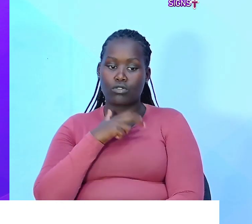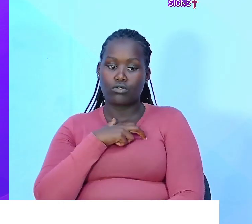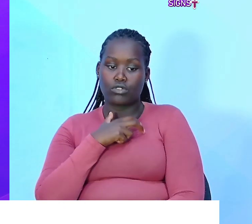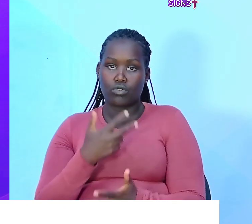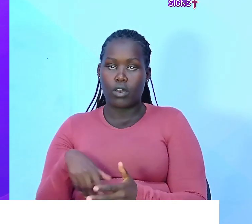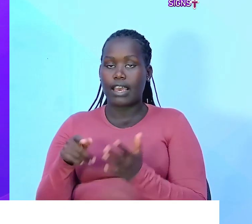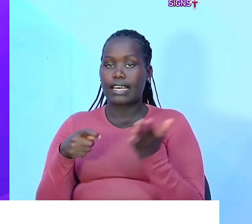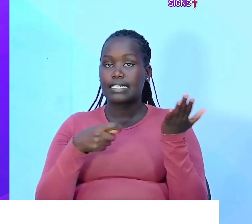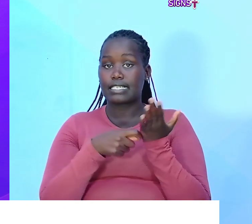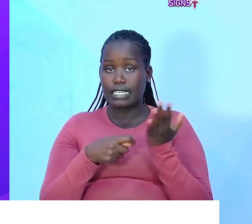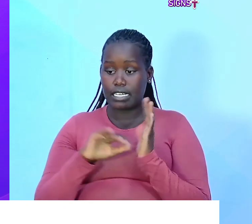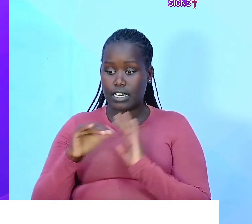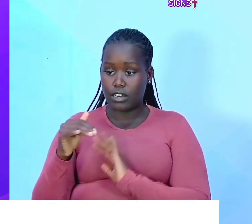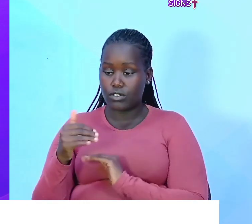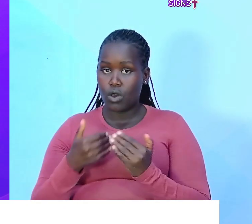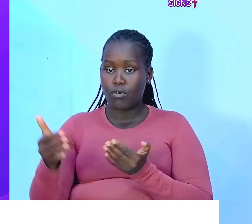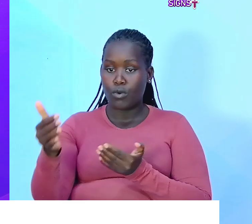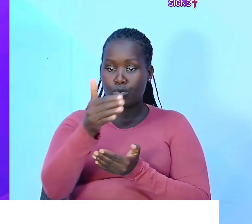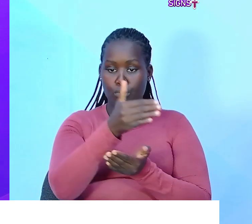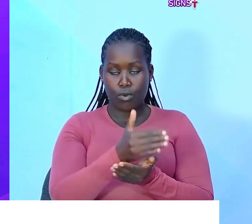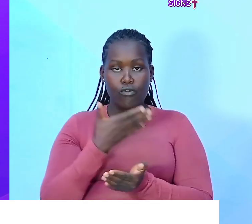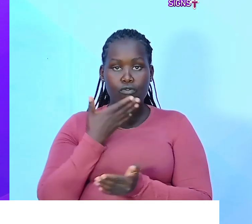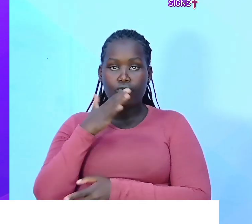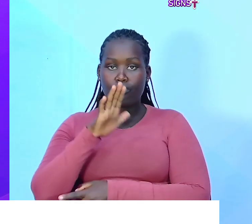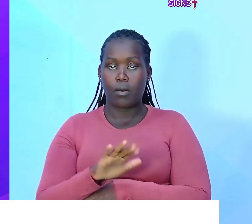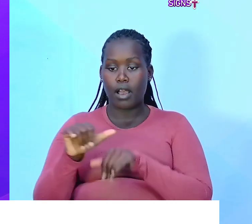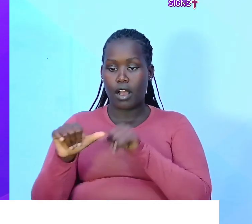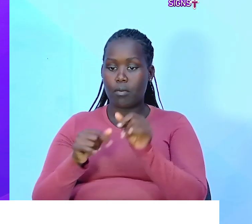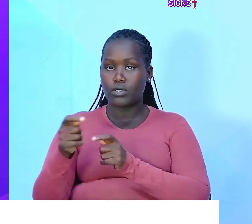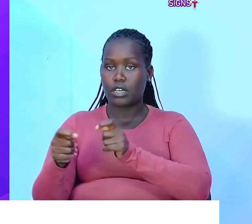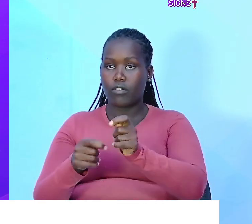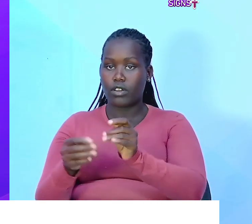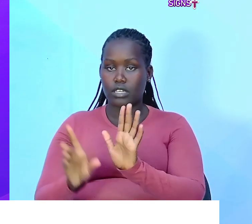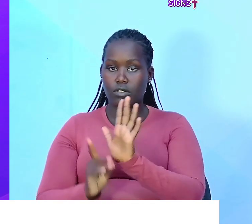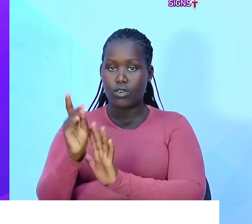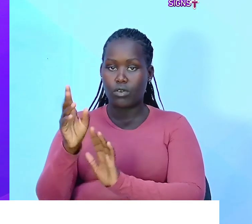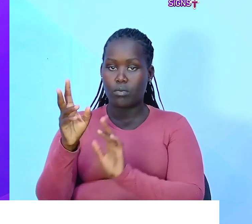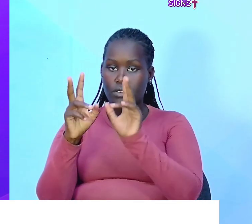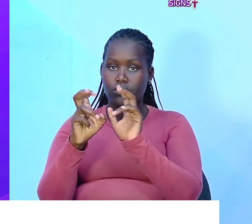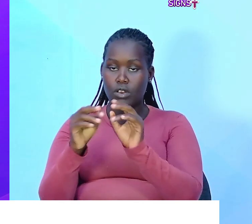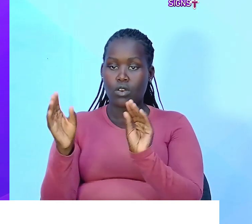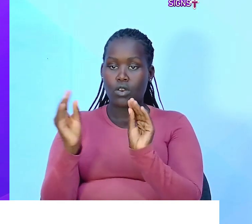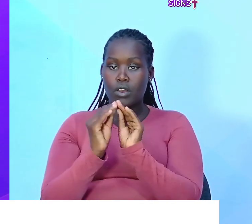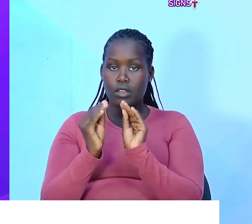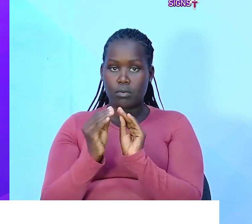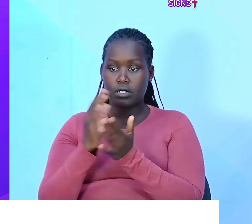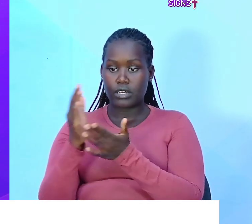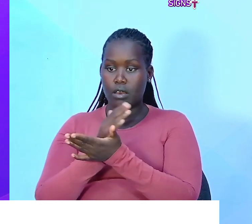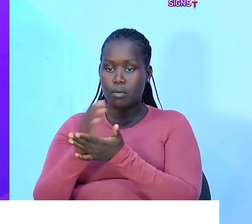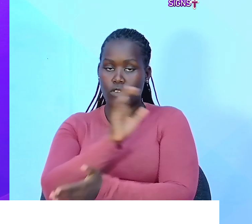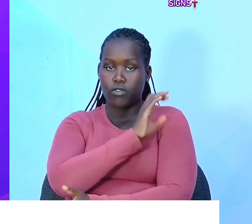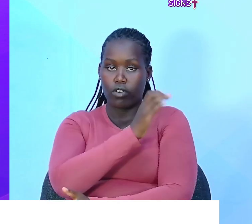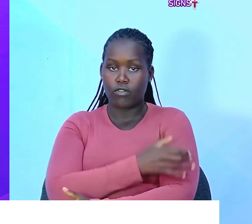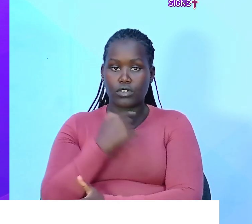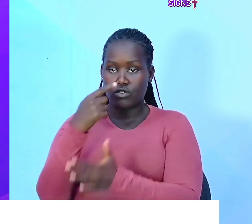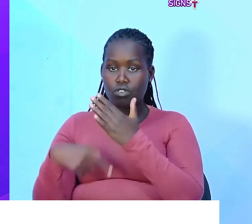Taveta County to gather residents' feedback on governance and development issues. The meetings are part of efforts to